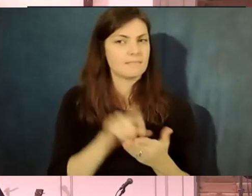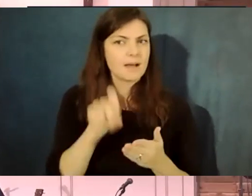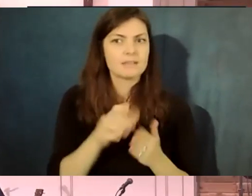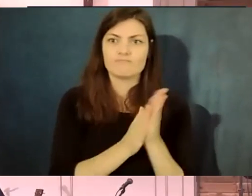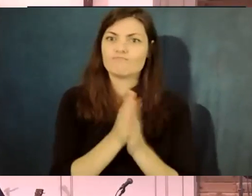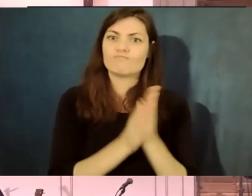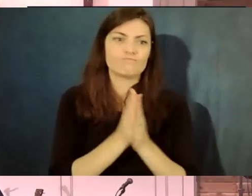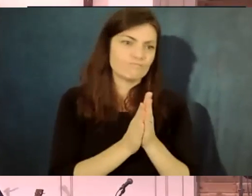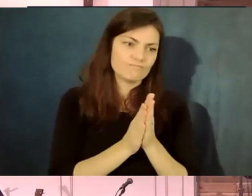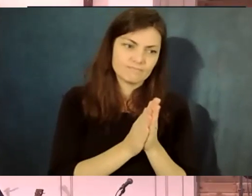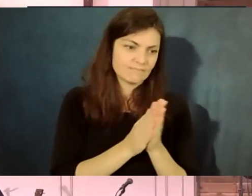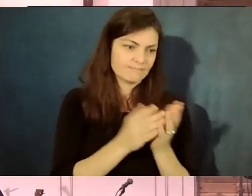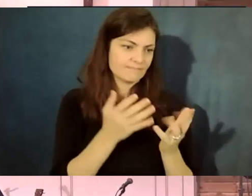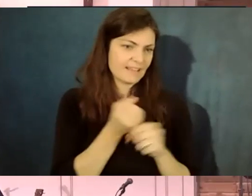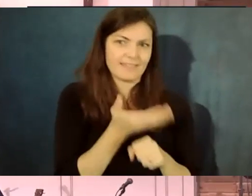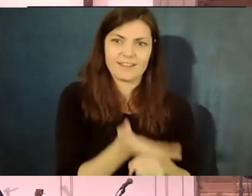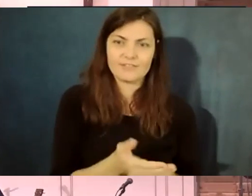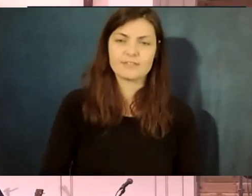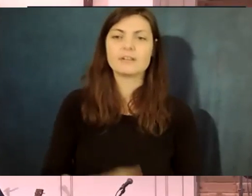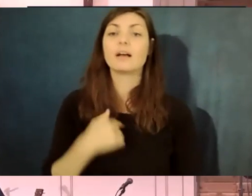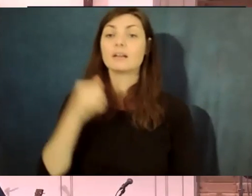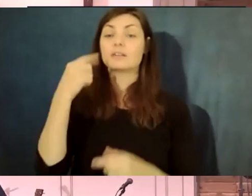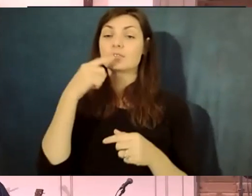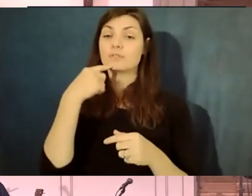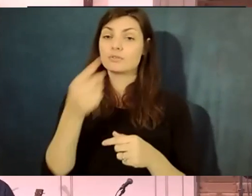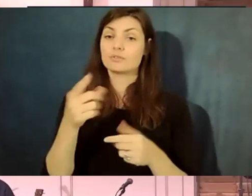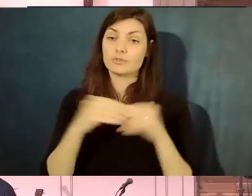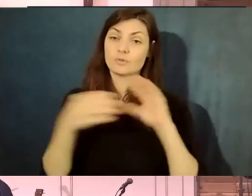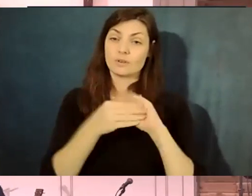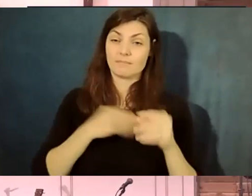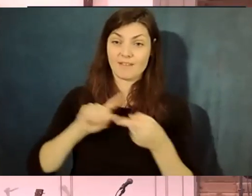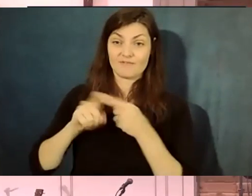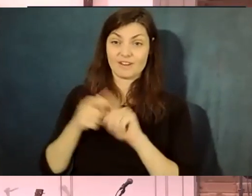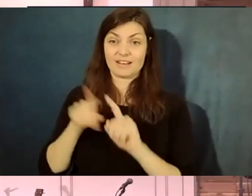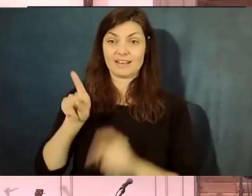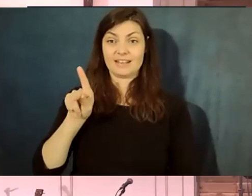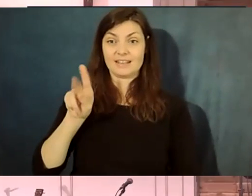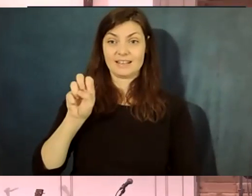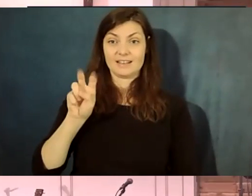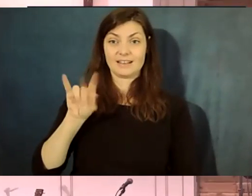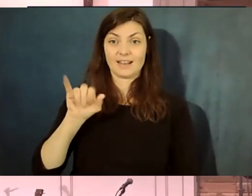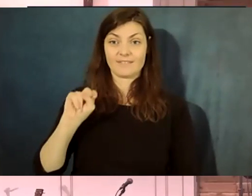I've told you the story of my friend Kevin and I, Kevin Chow, and we were good friends.